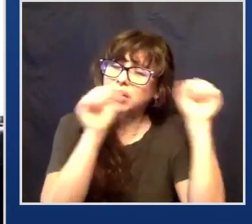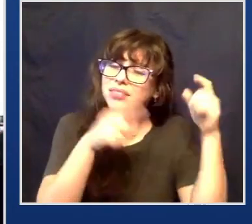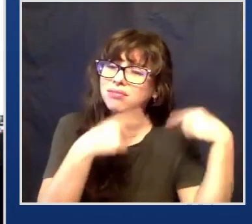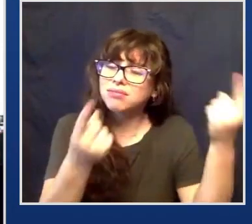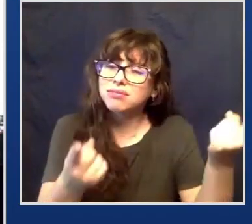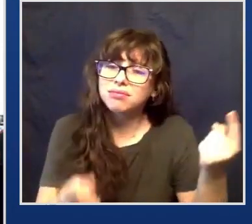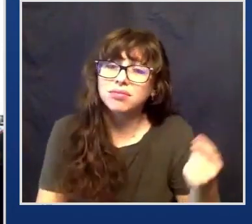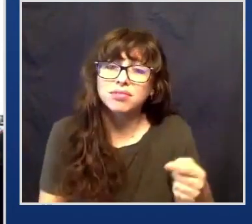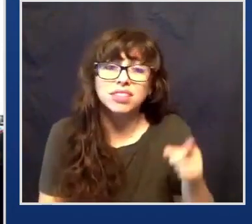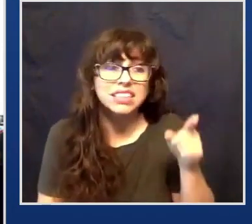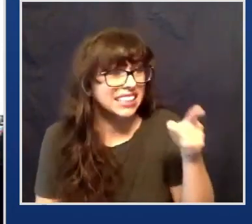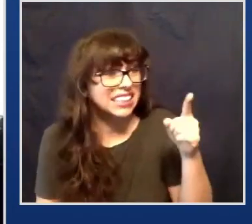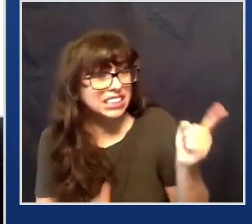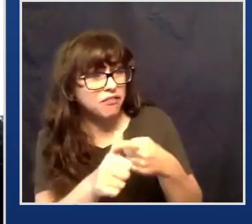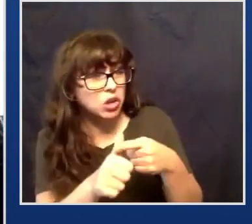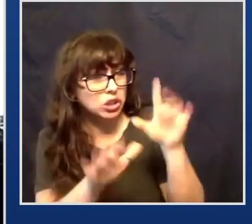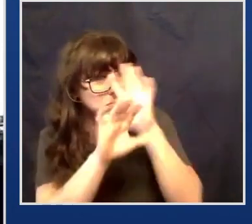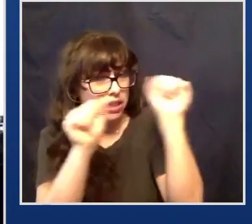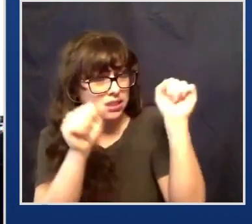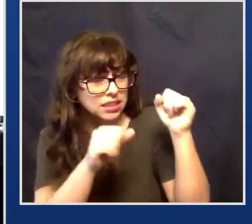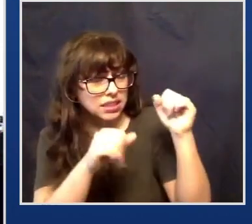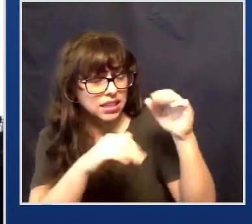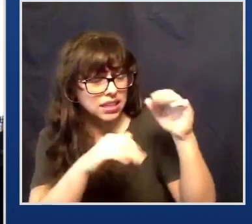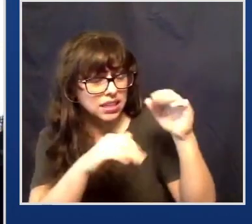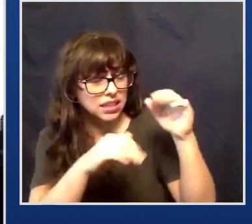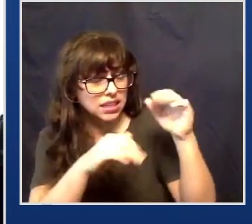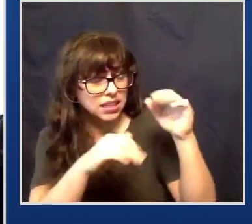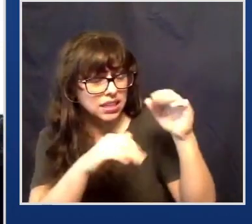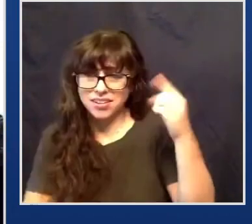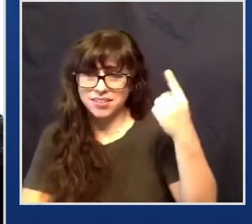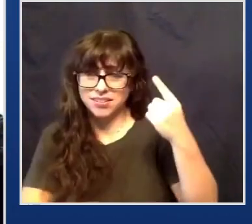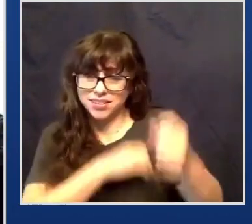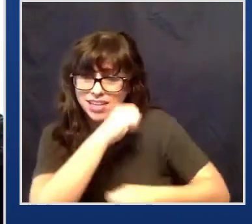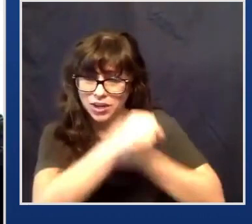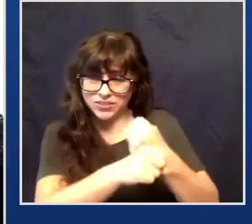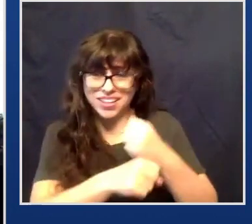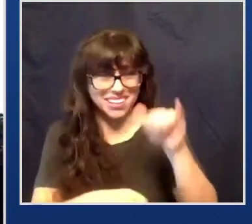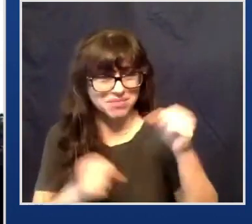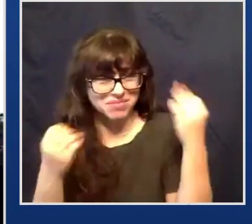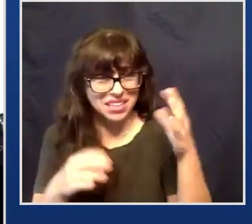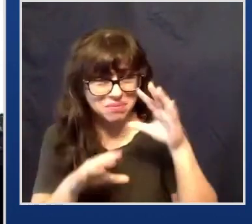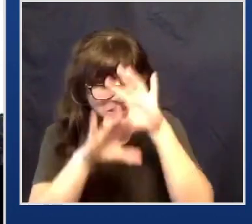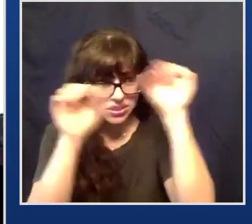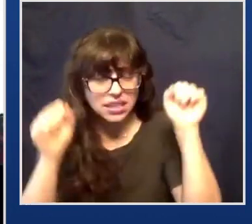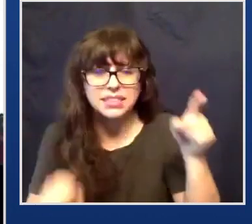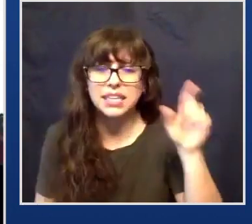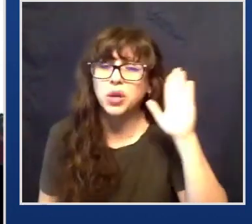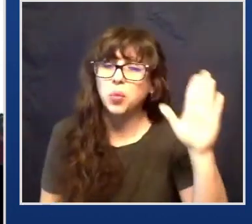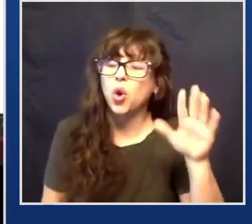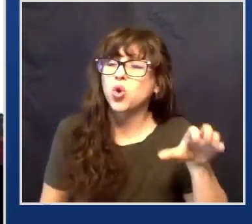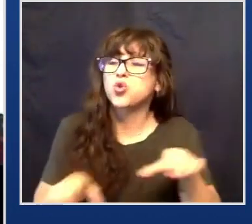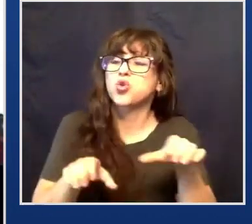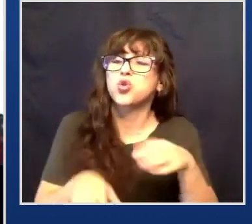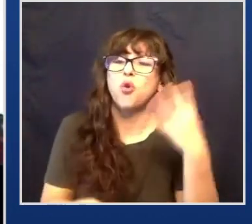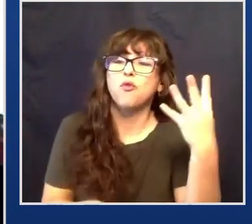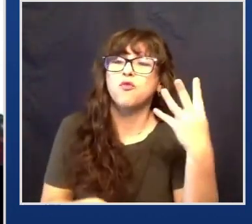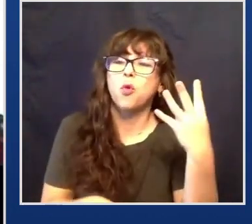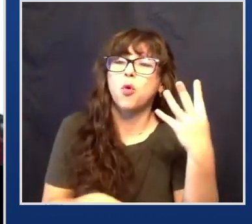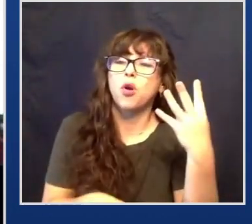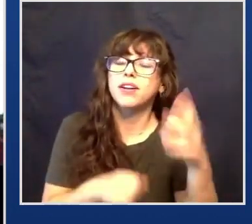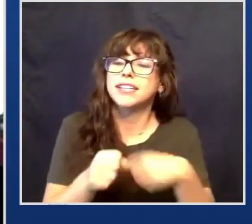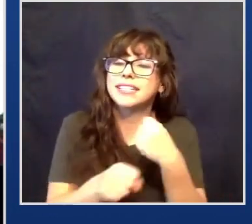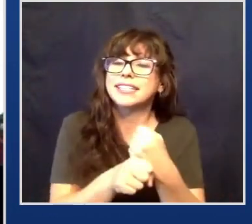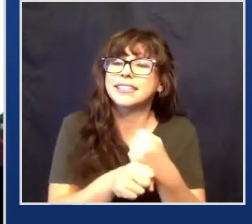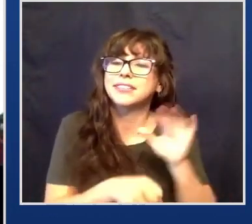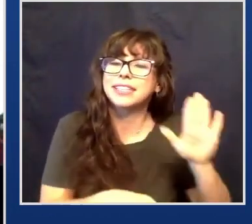That's a lot of presidents. In 90 years, he's going to finish his 4 years in office with fewer jobs than when